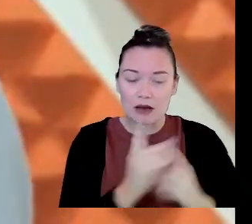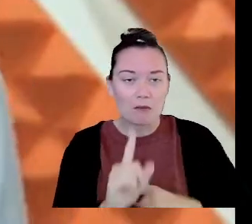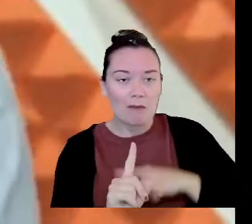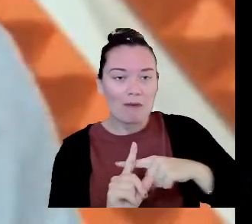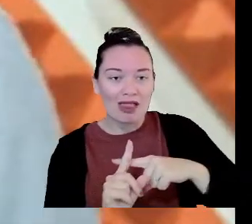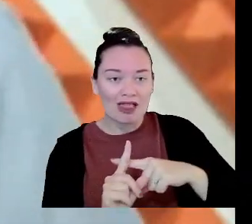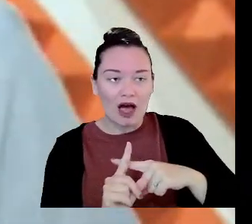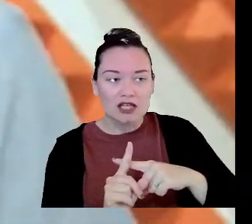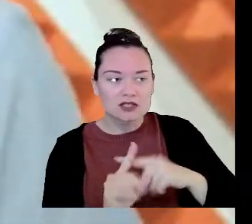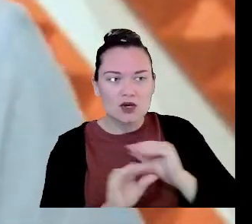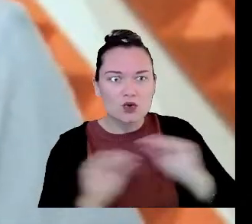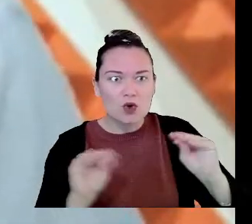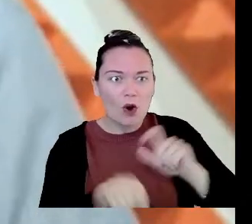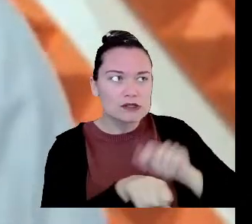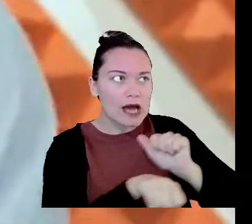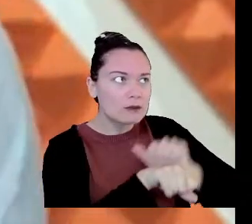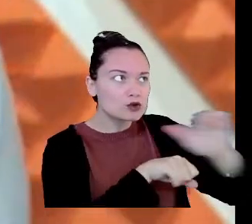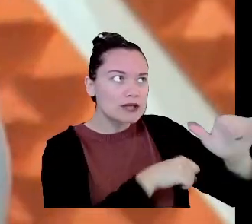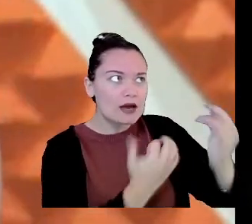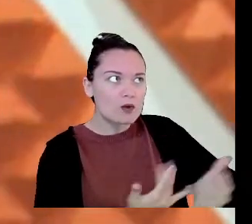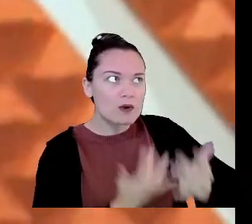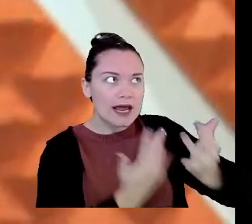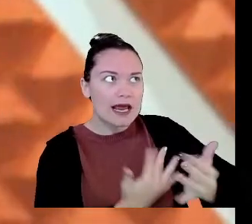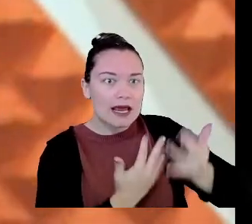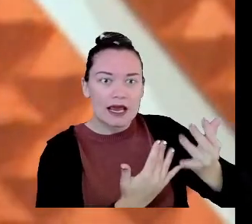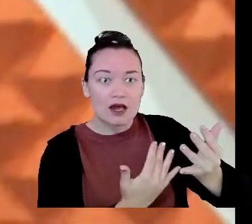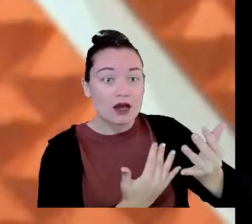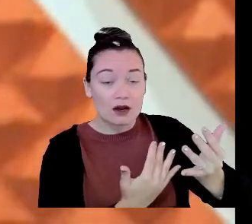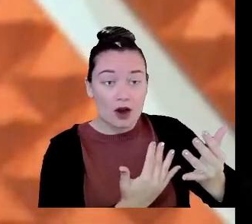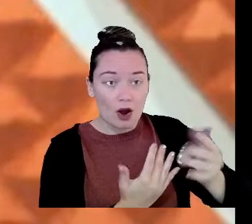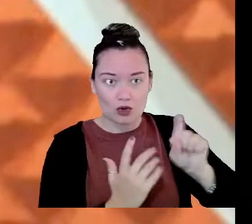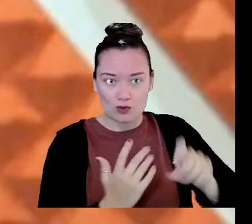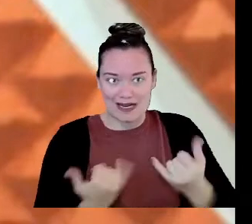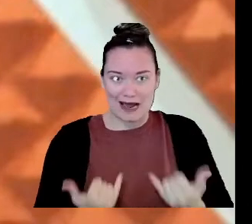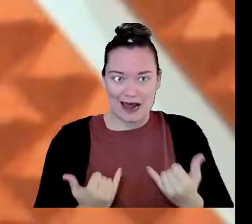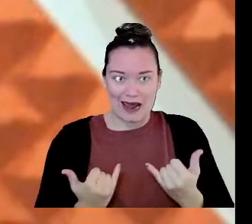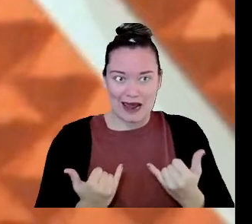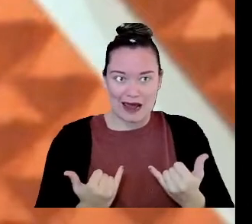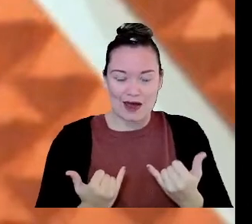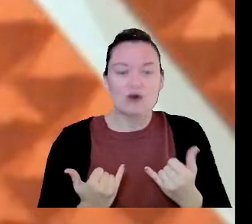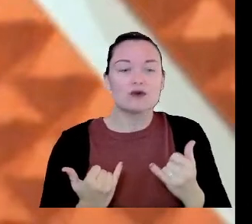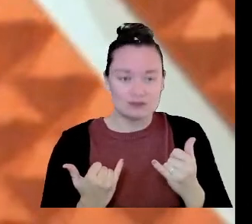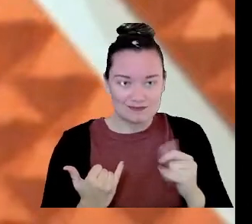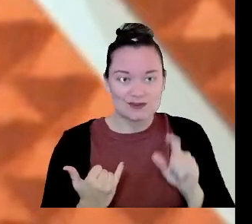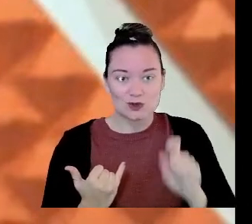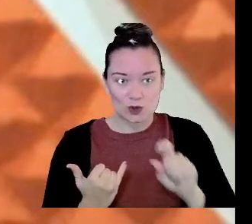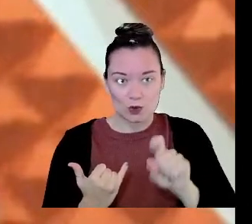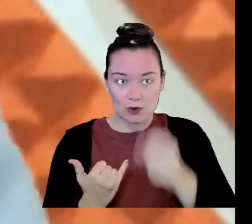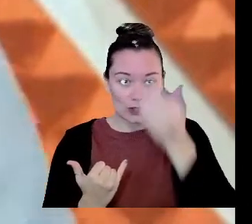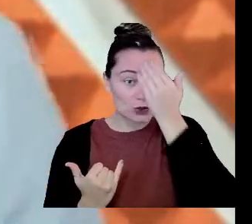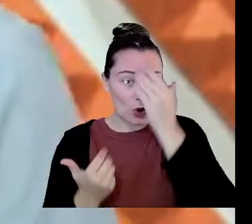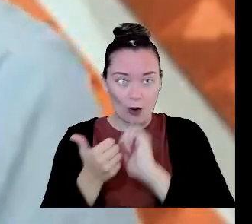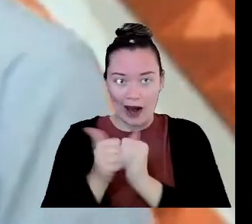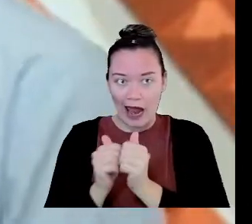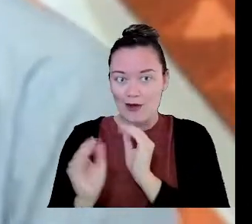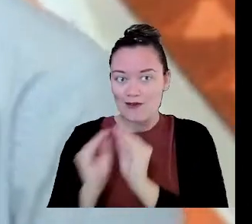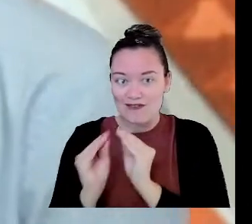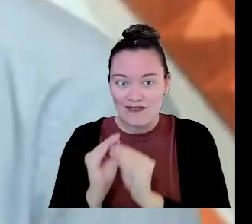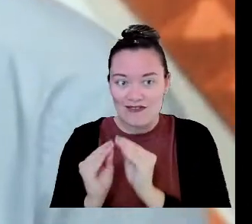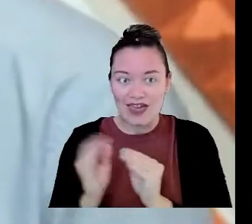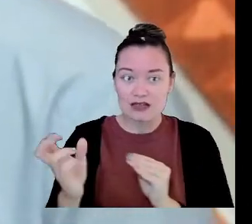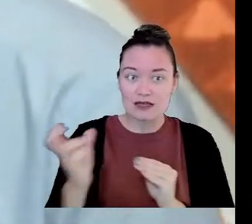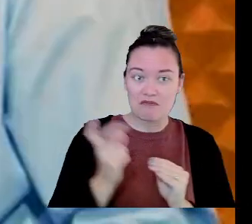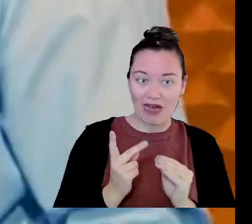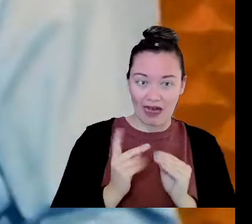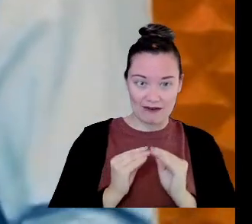to send the tractor to the shop. You've got to I need it now, I need it today. So you've got to go get the part, you've got to come back, and you've got to be